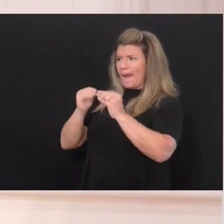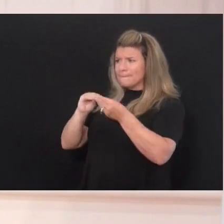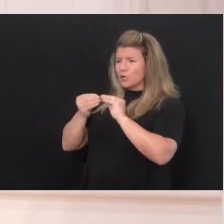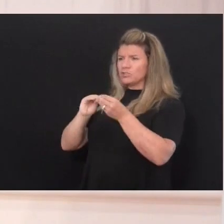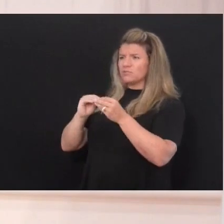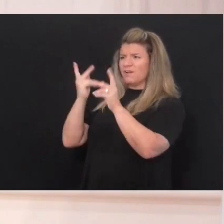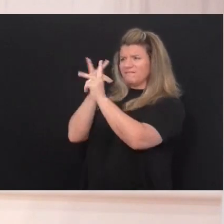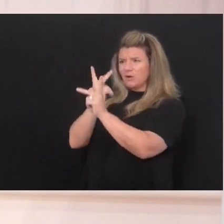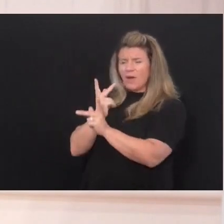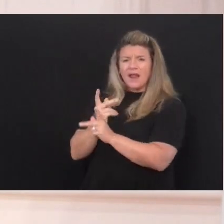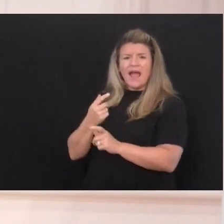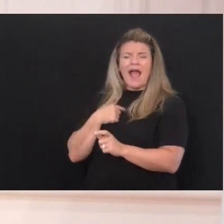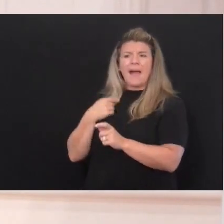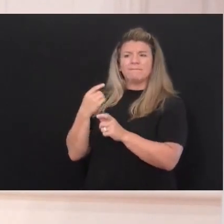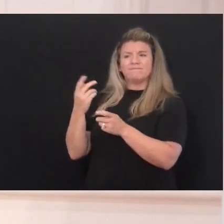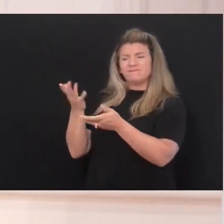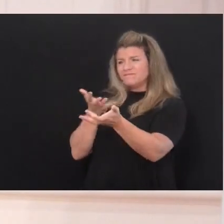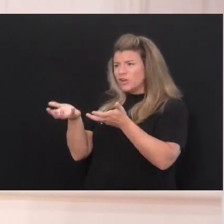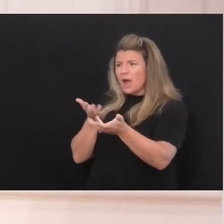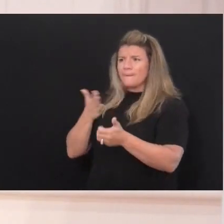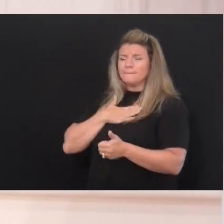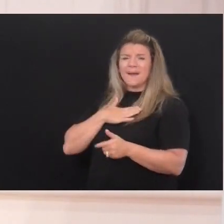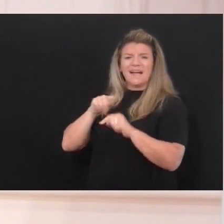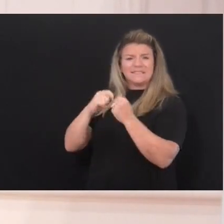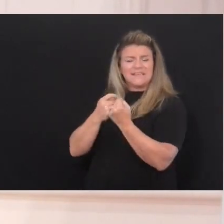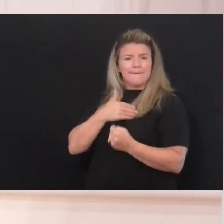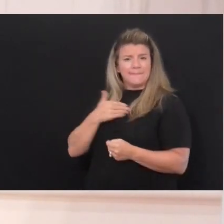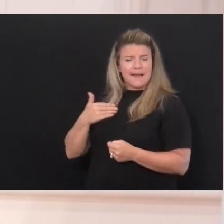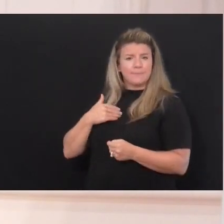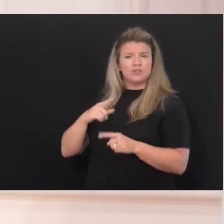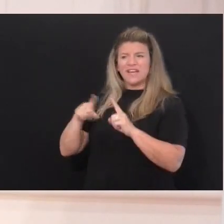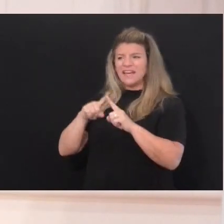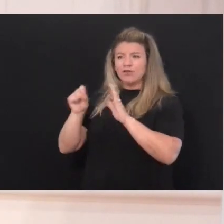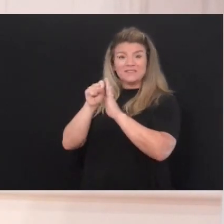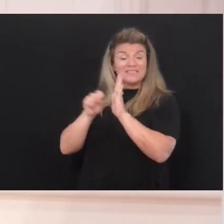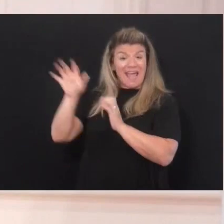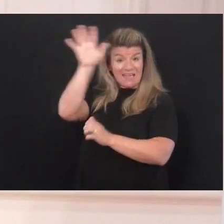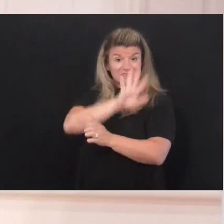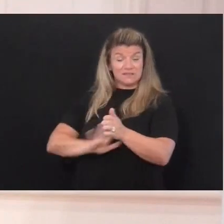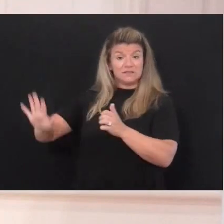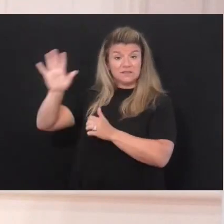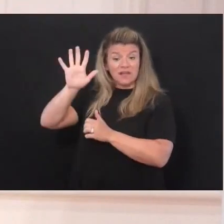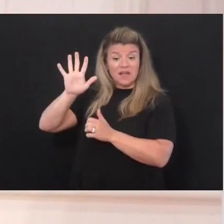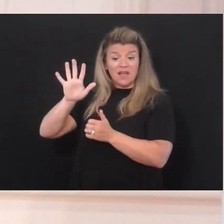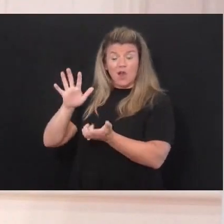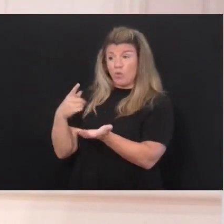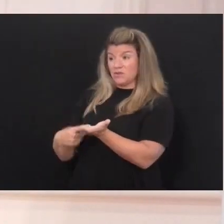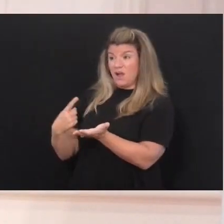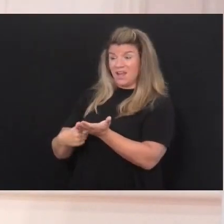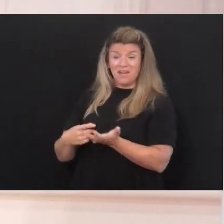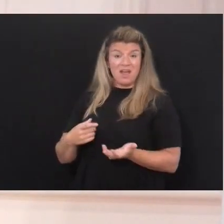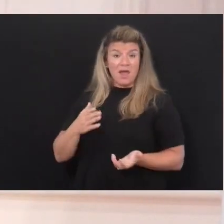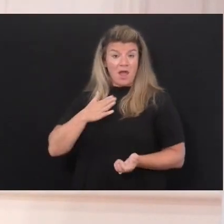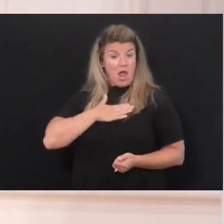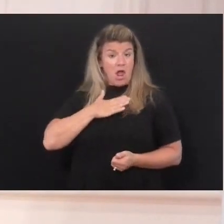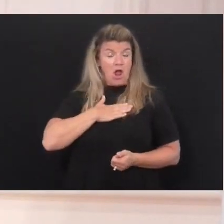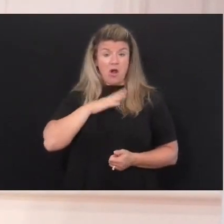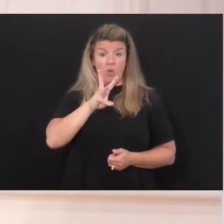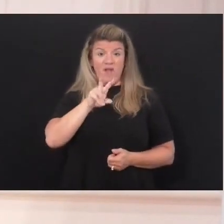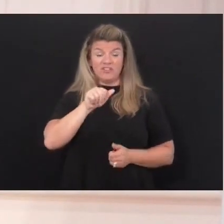of different guidelines. There's discussion after discussion going on with me and the president's office and all kinds of different things